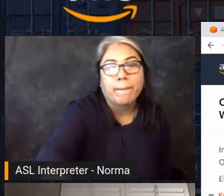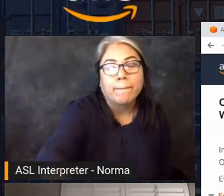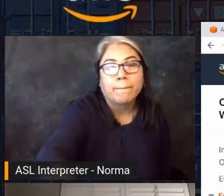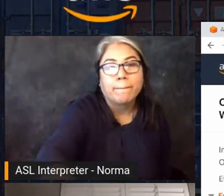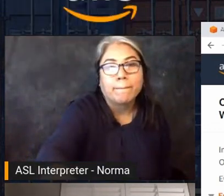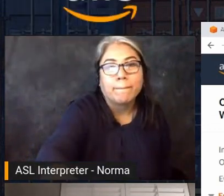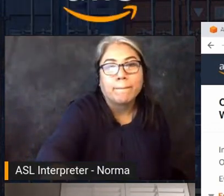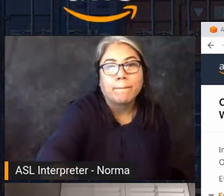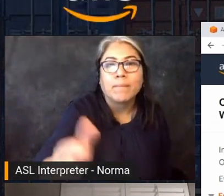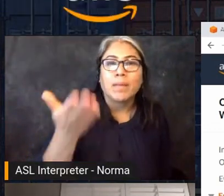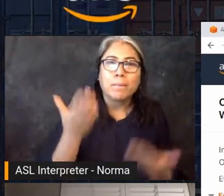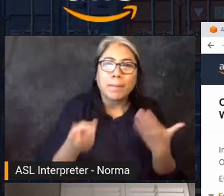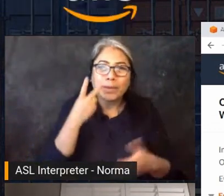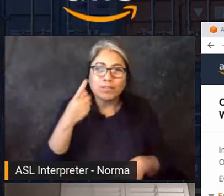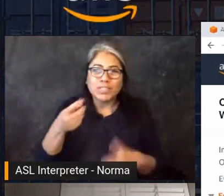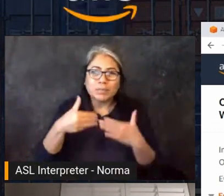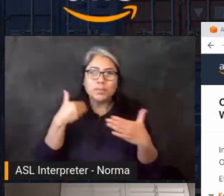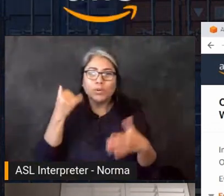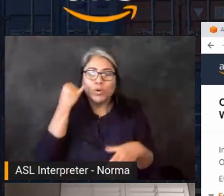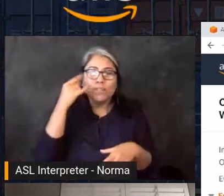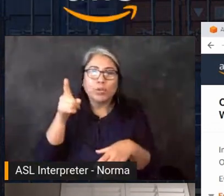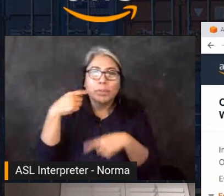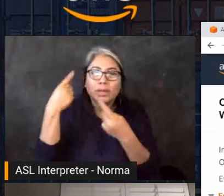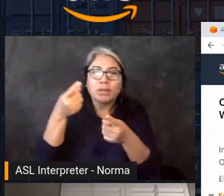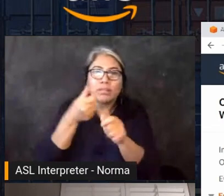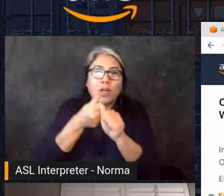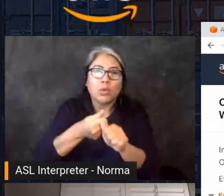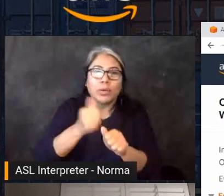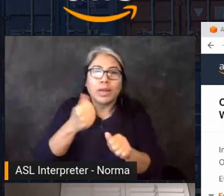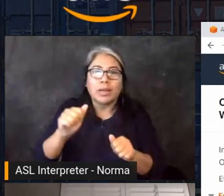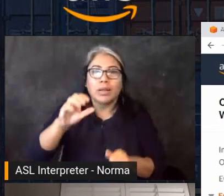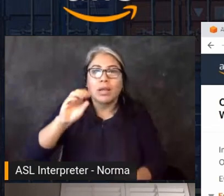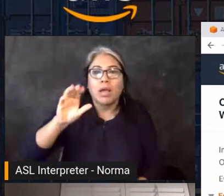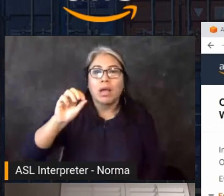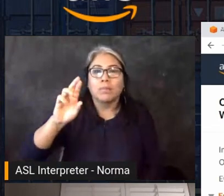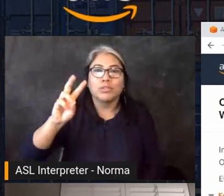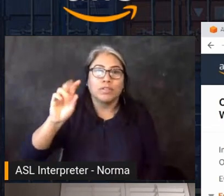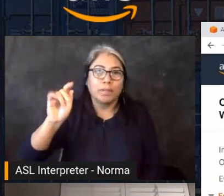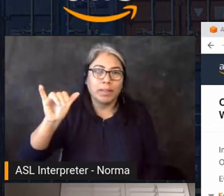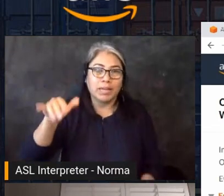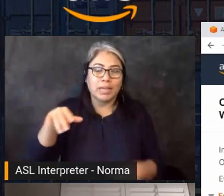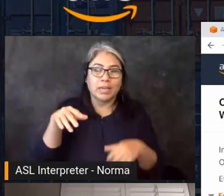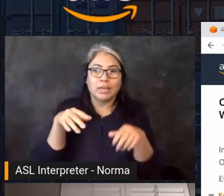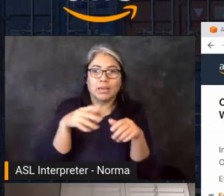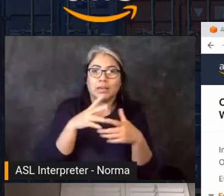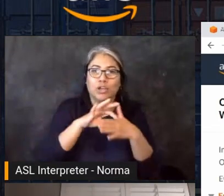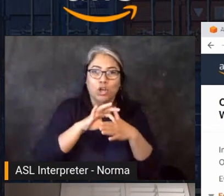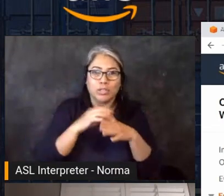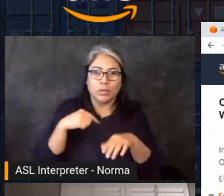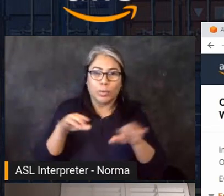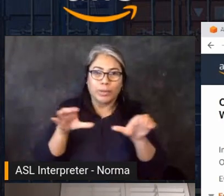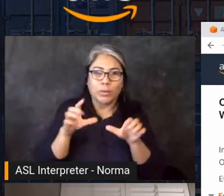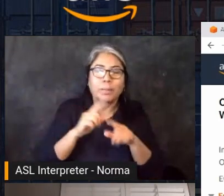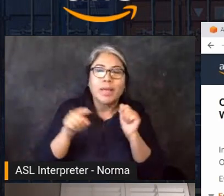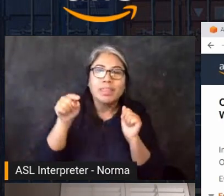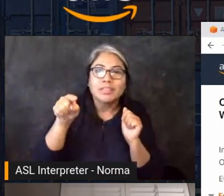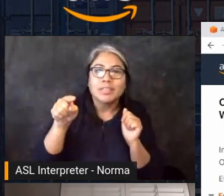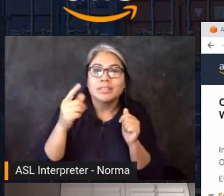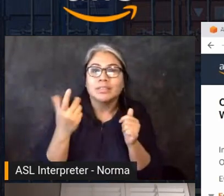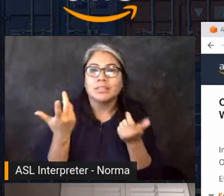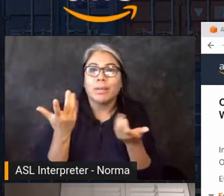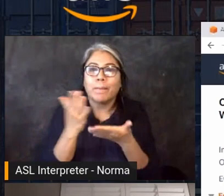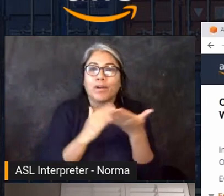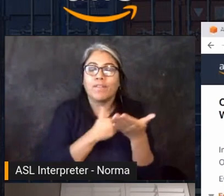if you've been following any of the observability content we've been doing, but this is a part of our